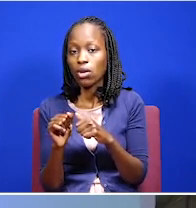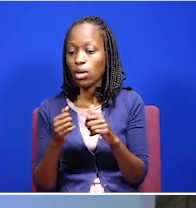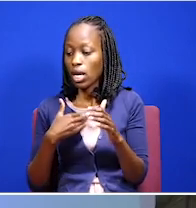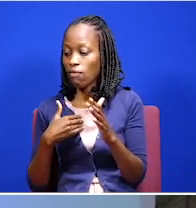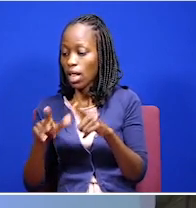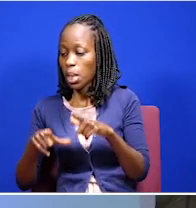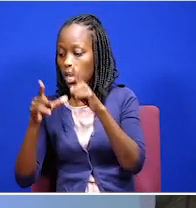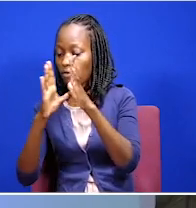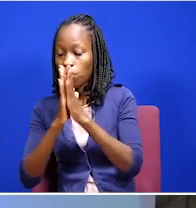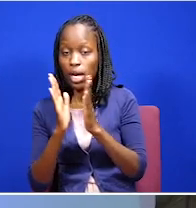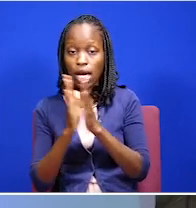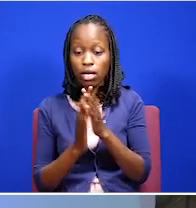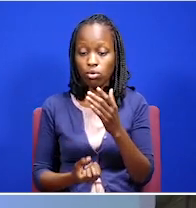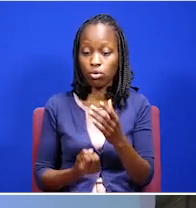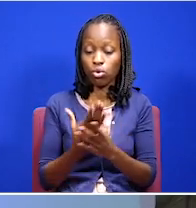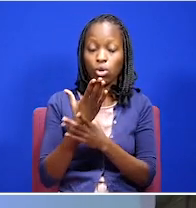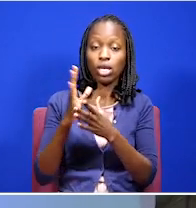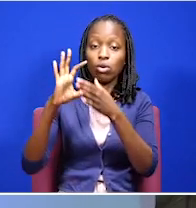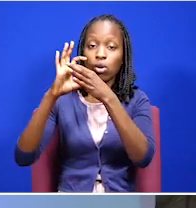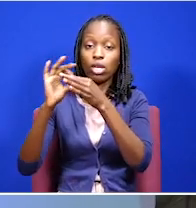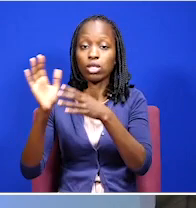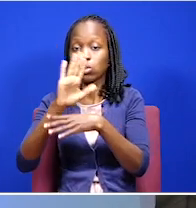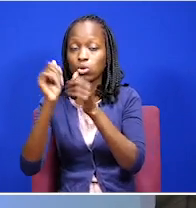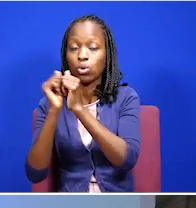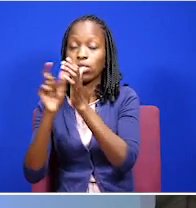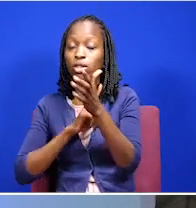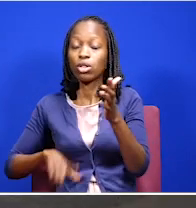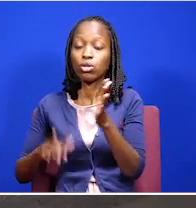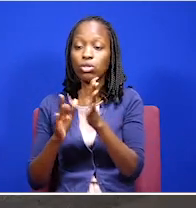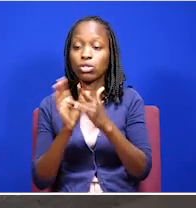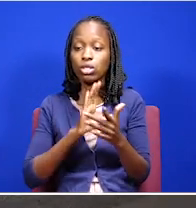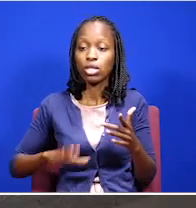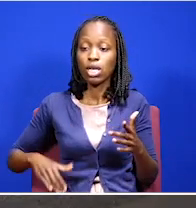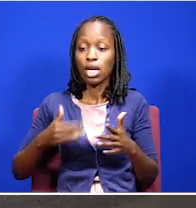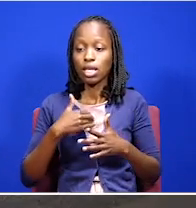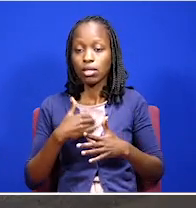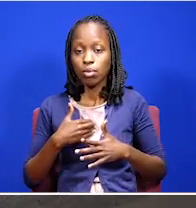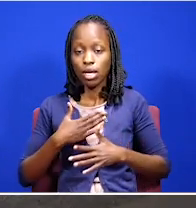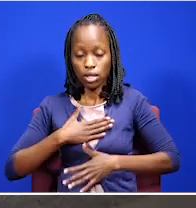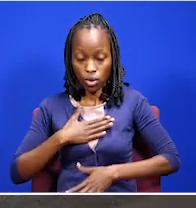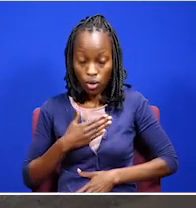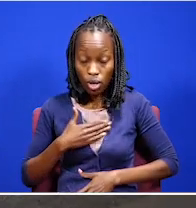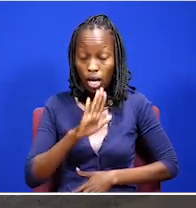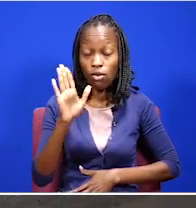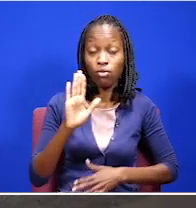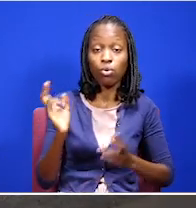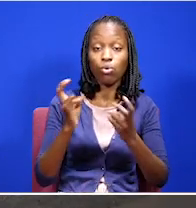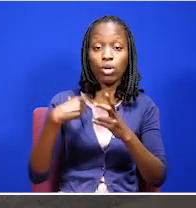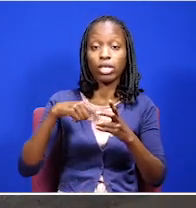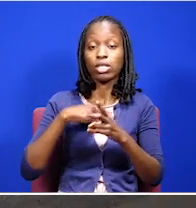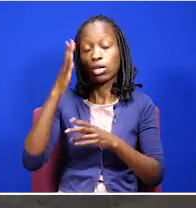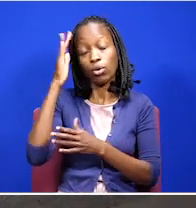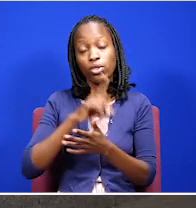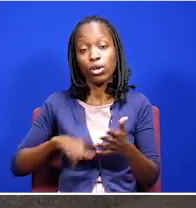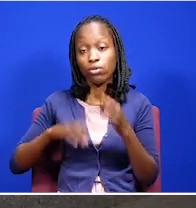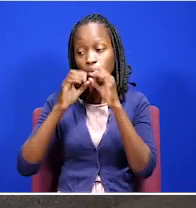more especially grow in your connection with the Lord Jesus Christ. It's been an absolute delight to have you with us today. I know God has blessed